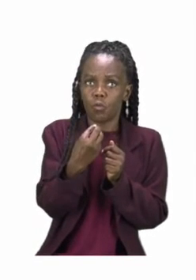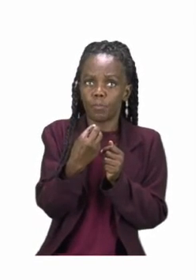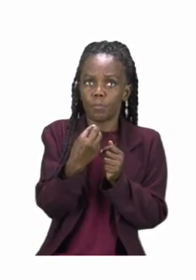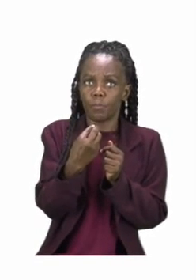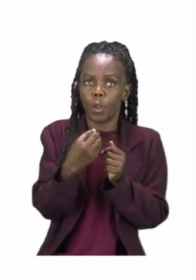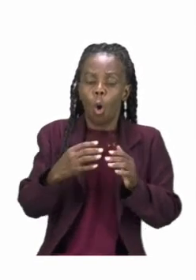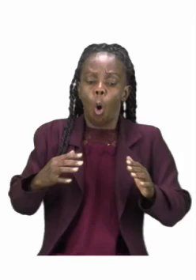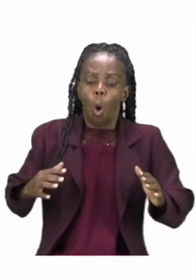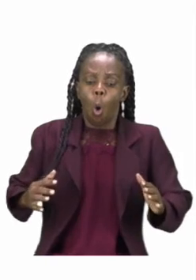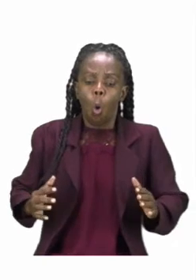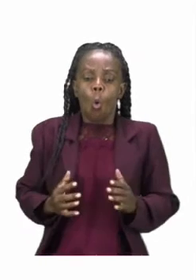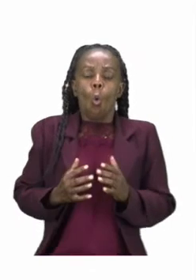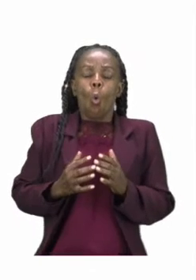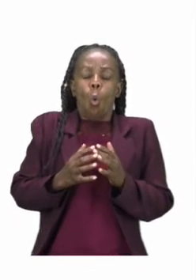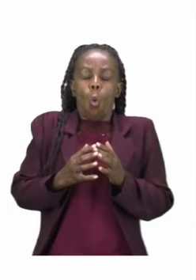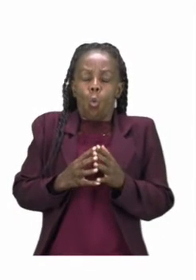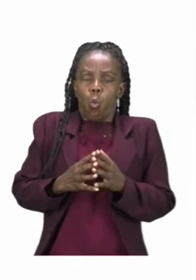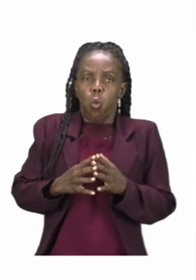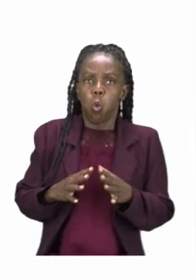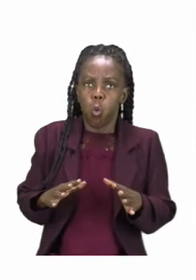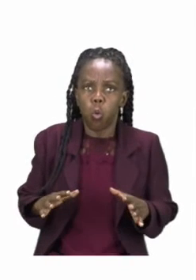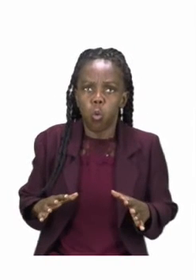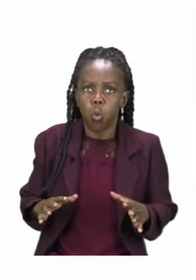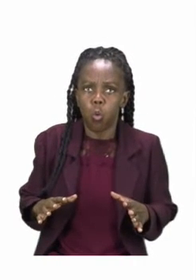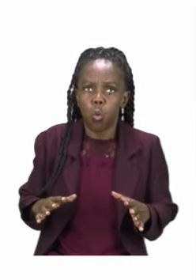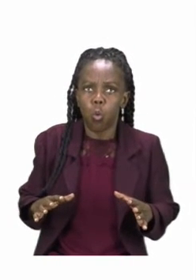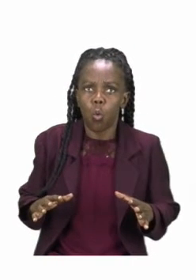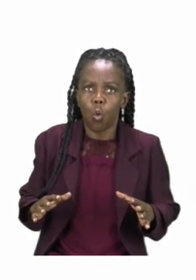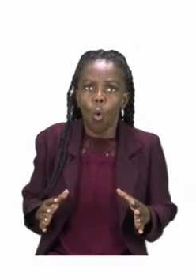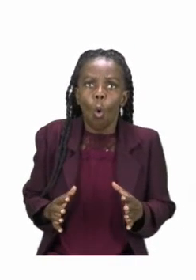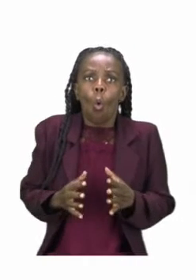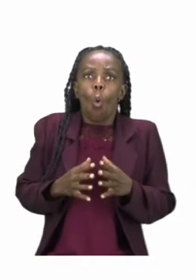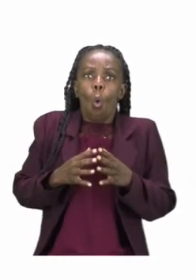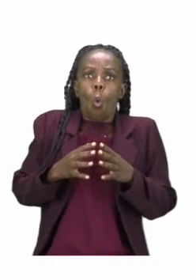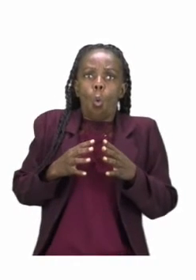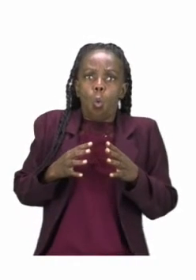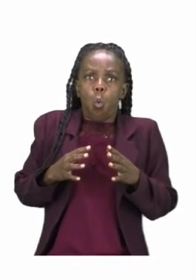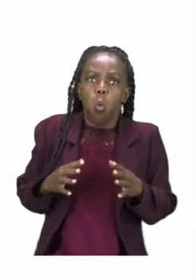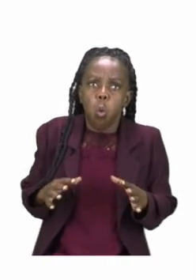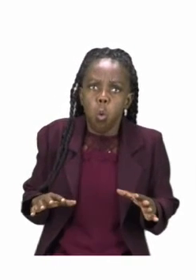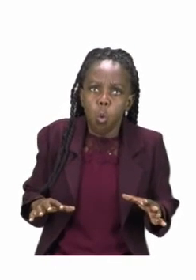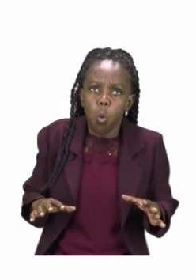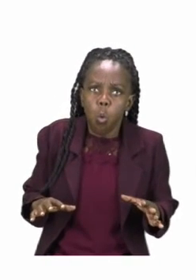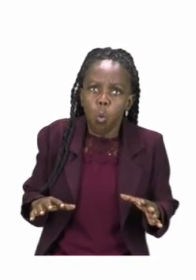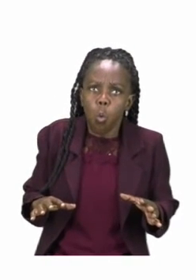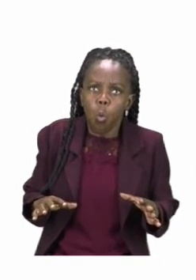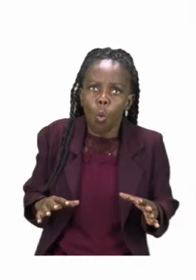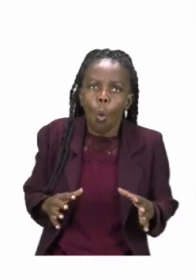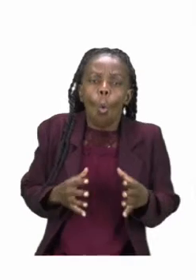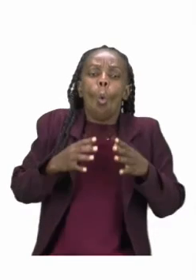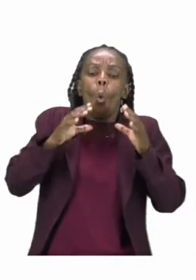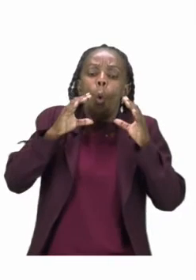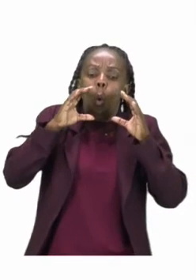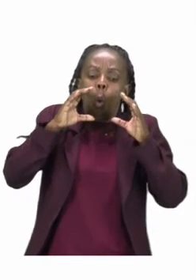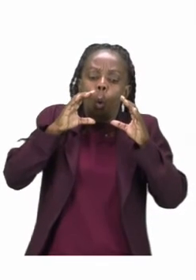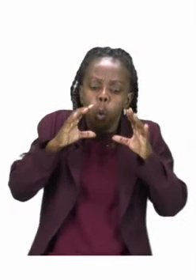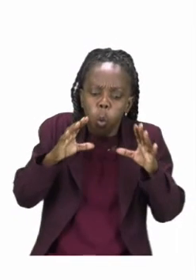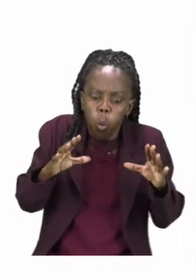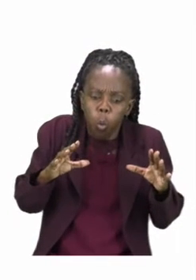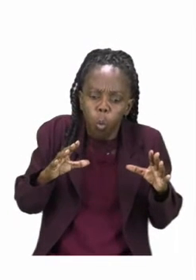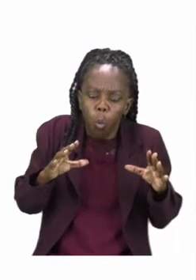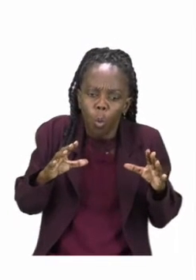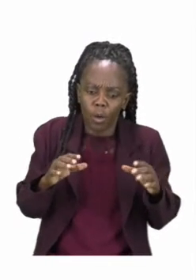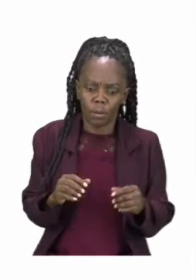and puffed and blew, but nothing happened